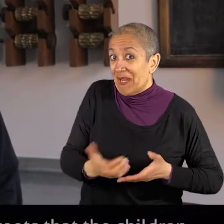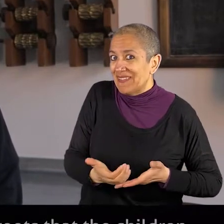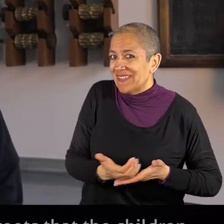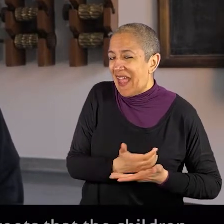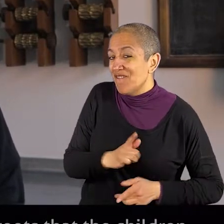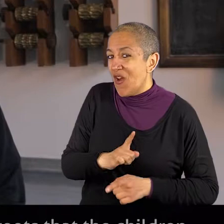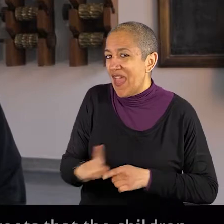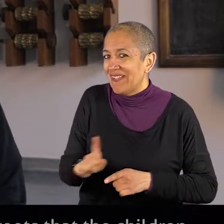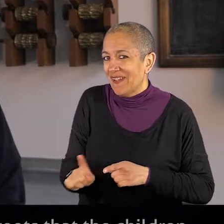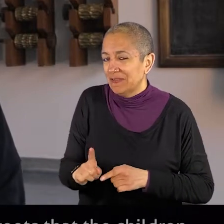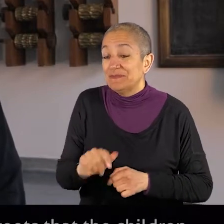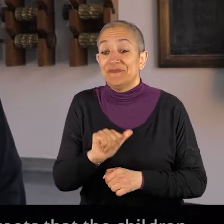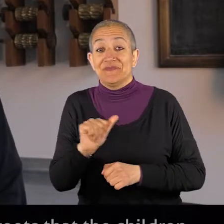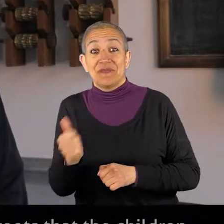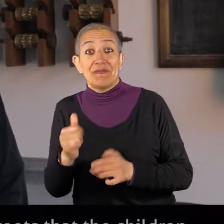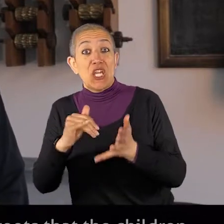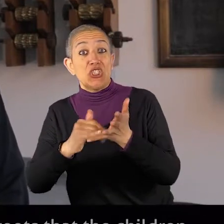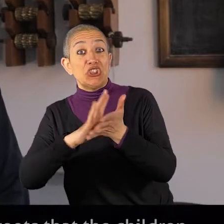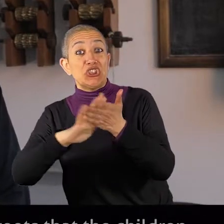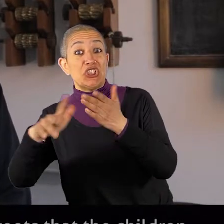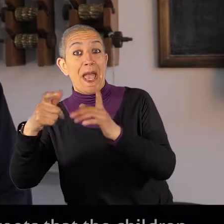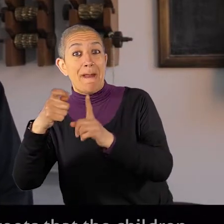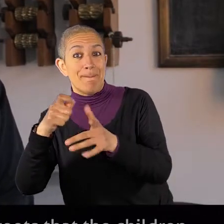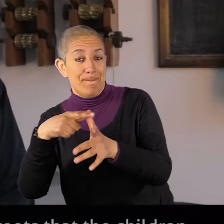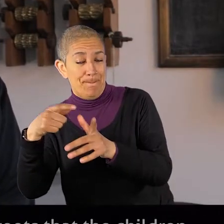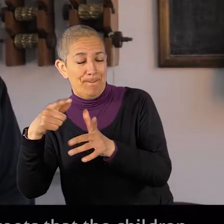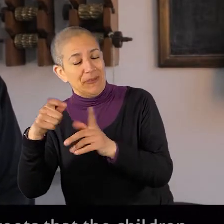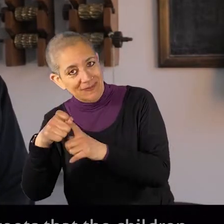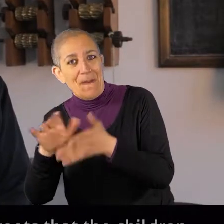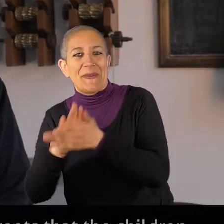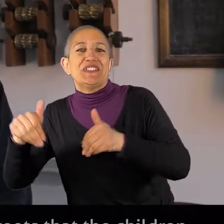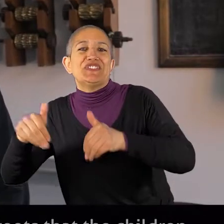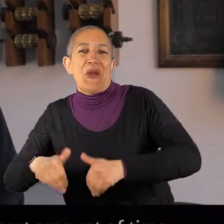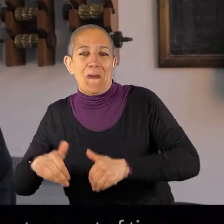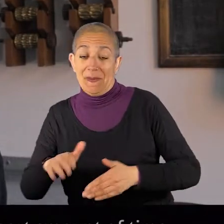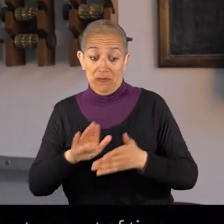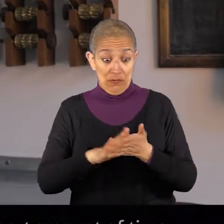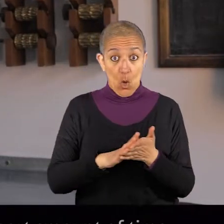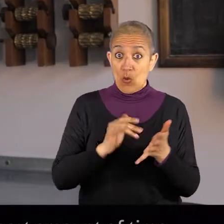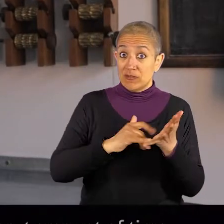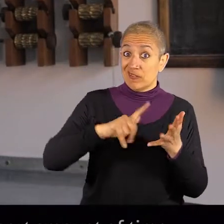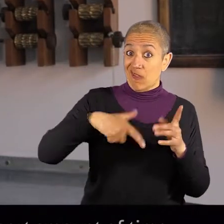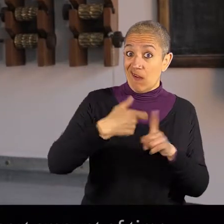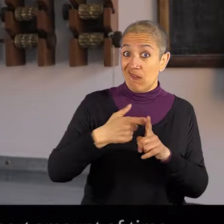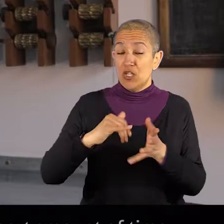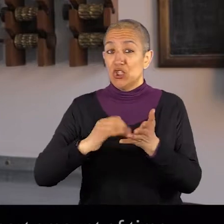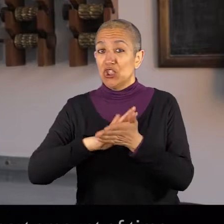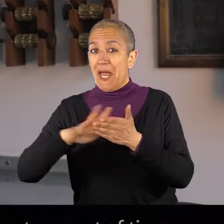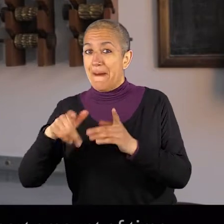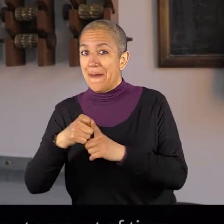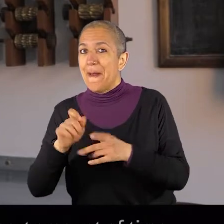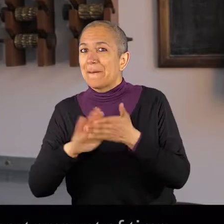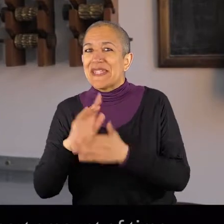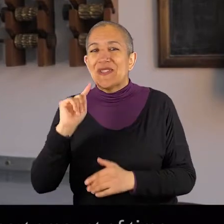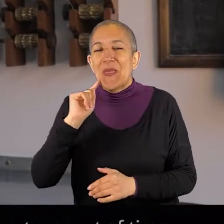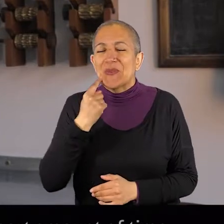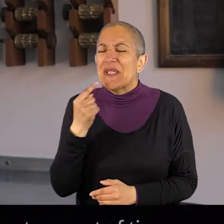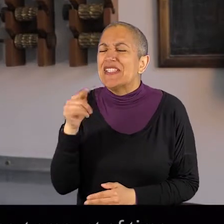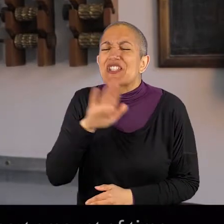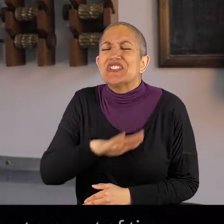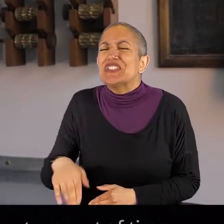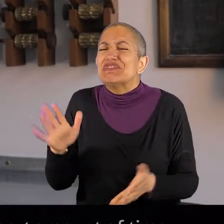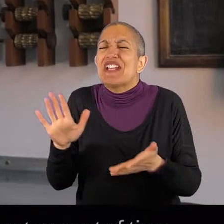shop is shop. So suk shop is the sweets that the children would have enjoyed, albeit just for a